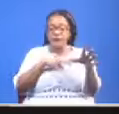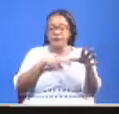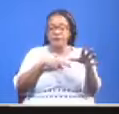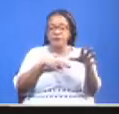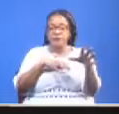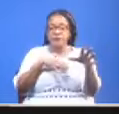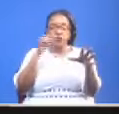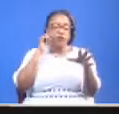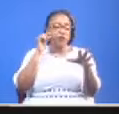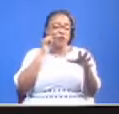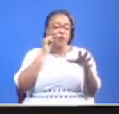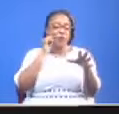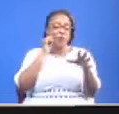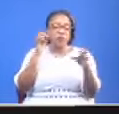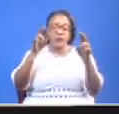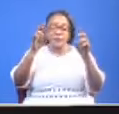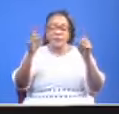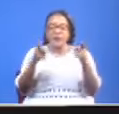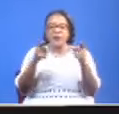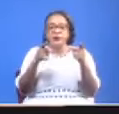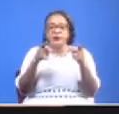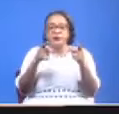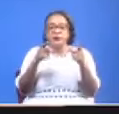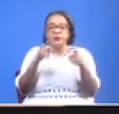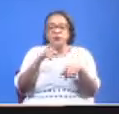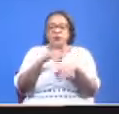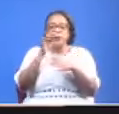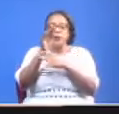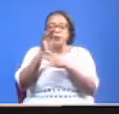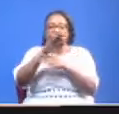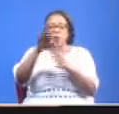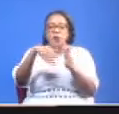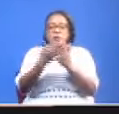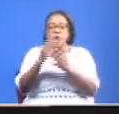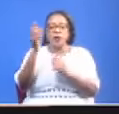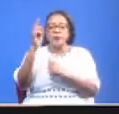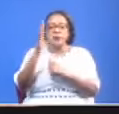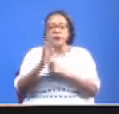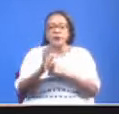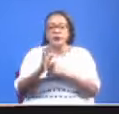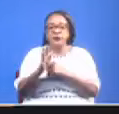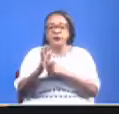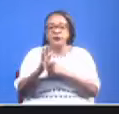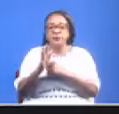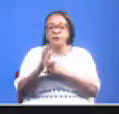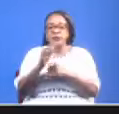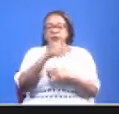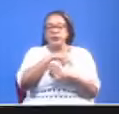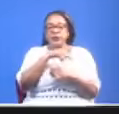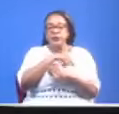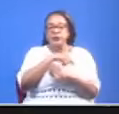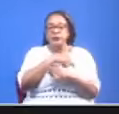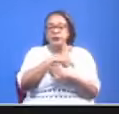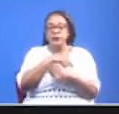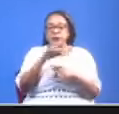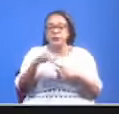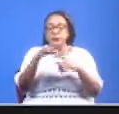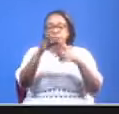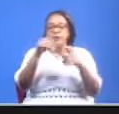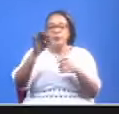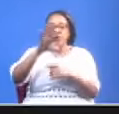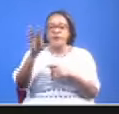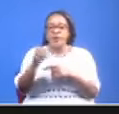gender was in brackets. We will call upon all our ministers of heads of delegation, especially from